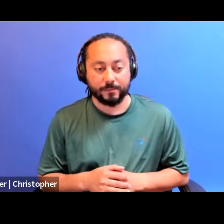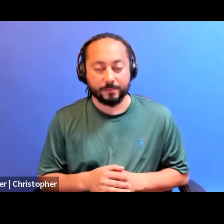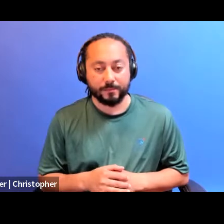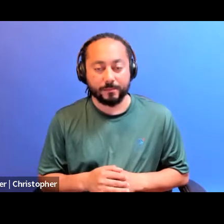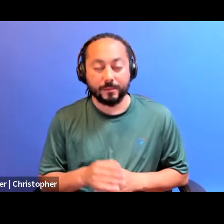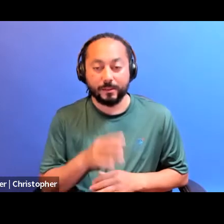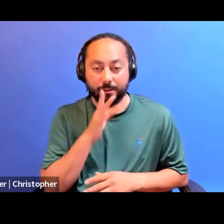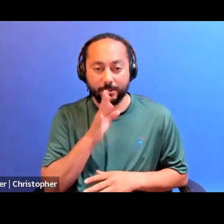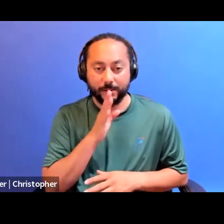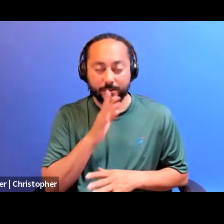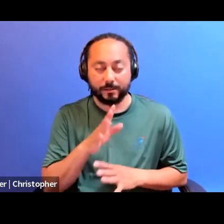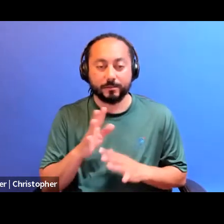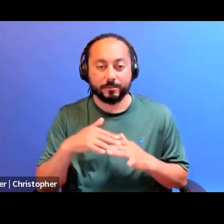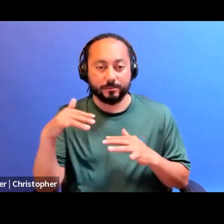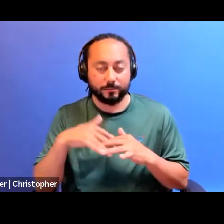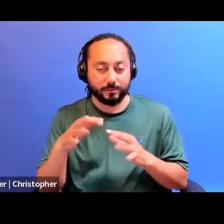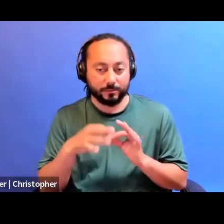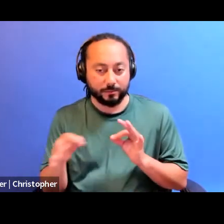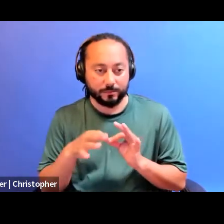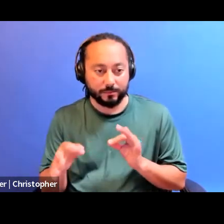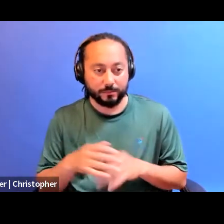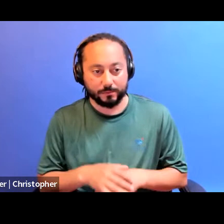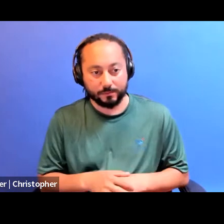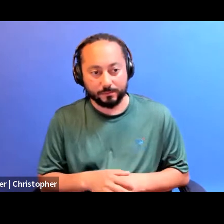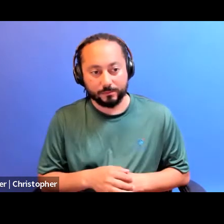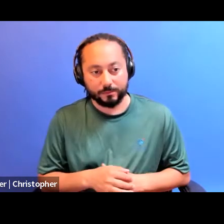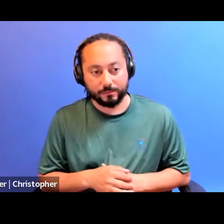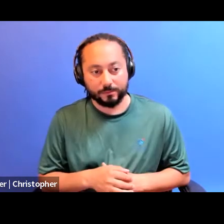Thank you.